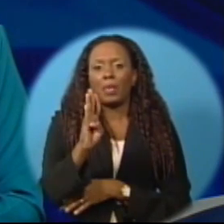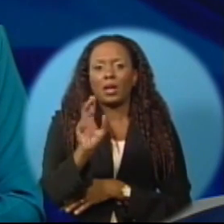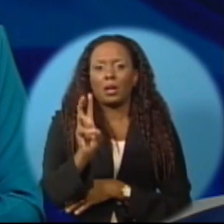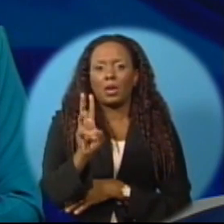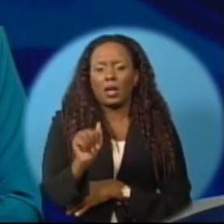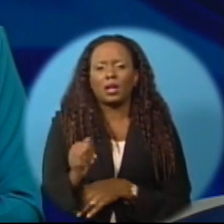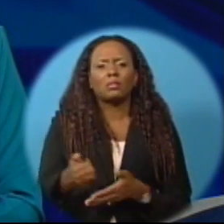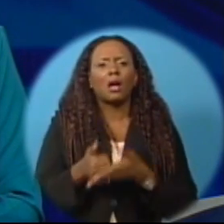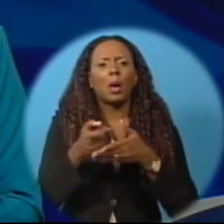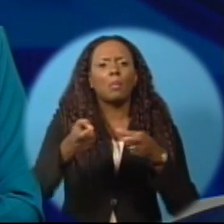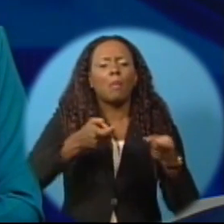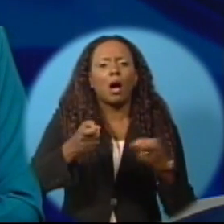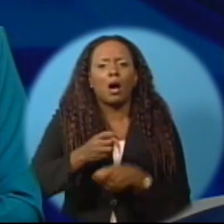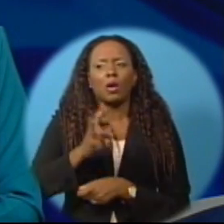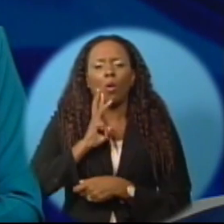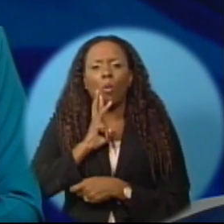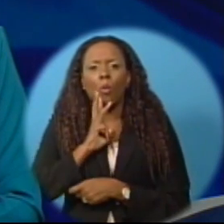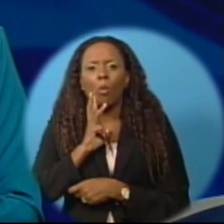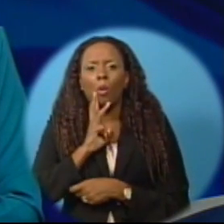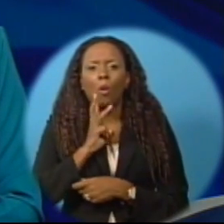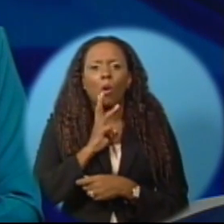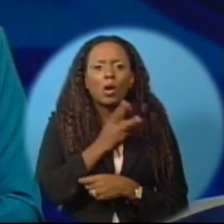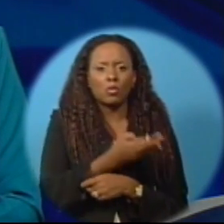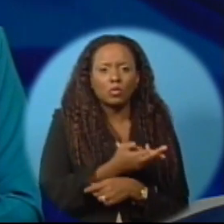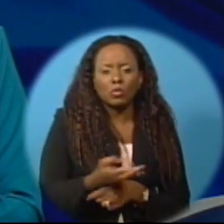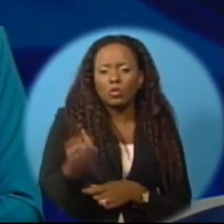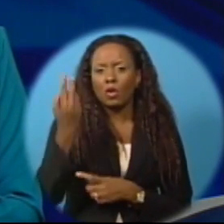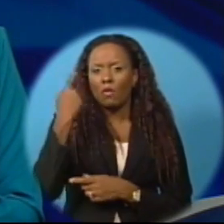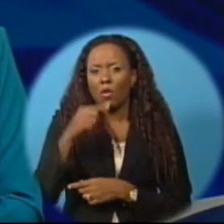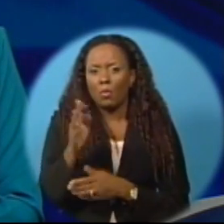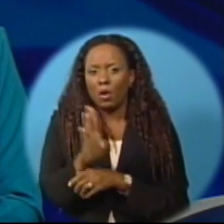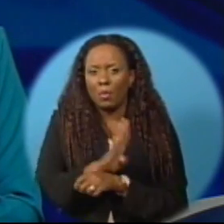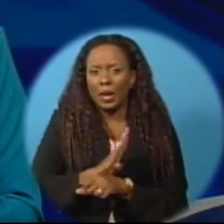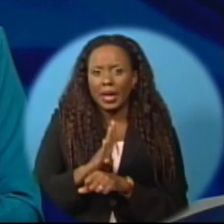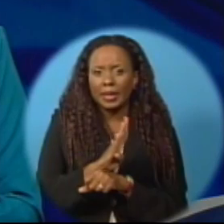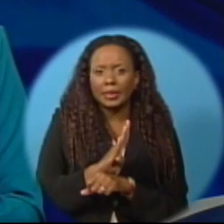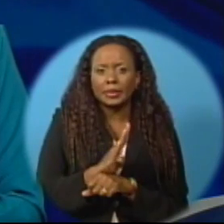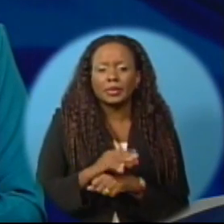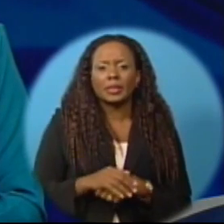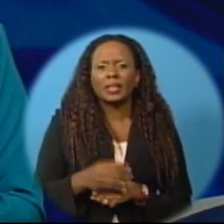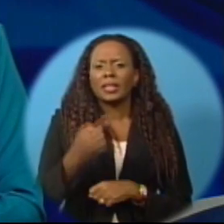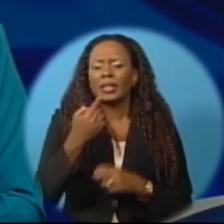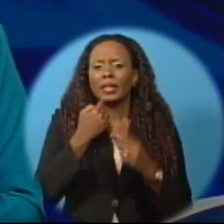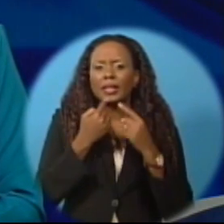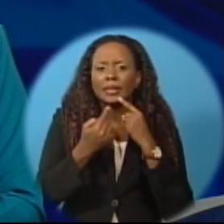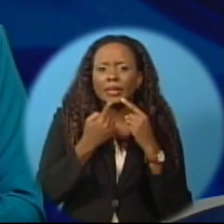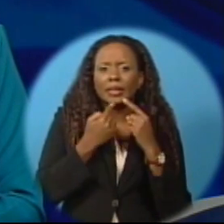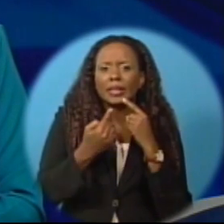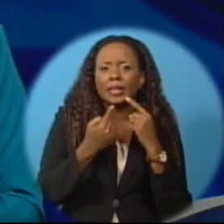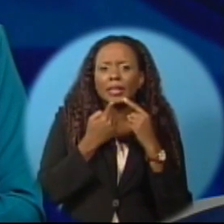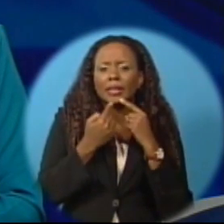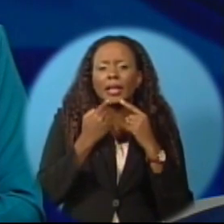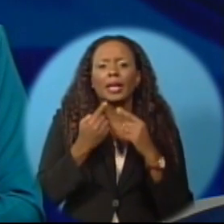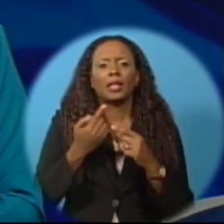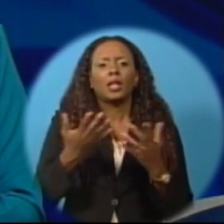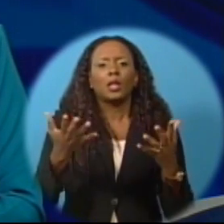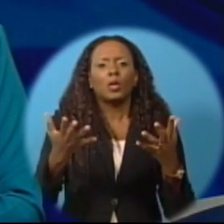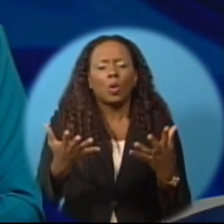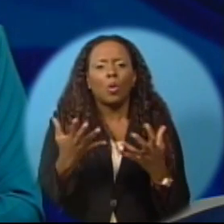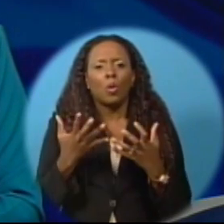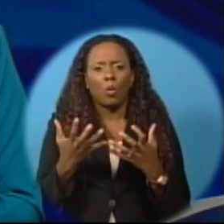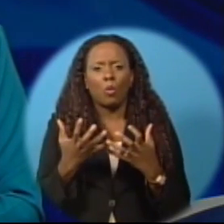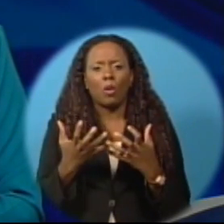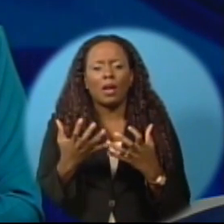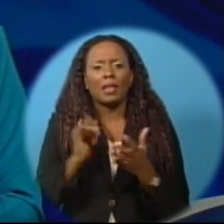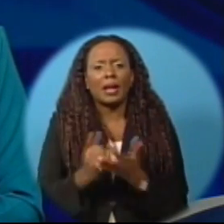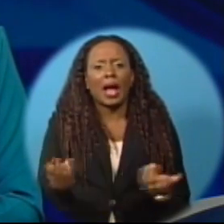manage the water and wastewater resources of this island and other regional states. Dr. John Mwanza made the call at the opening